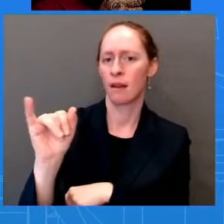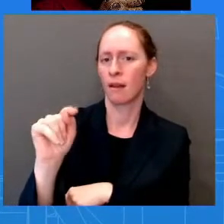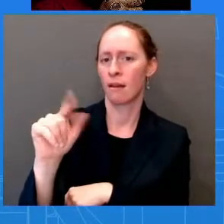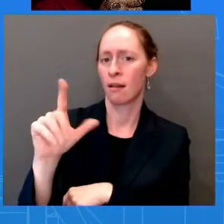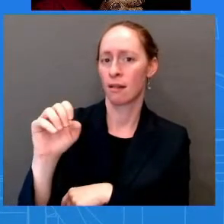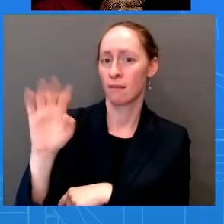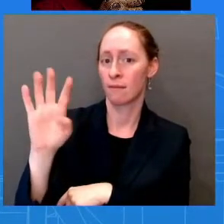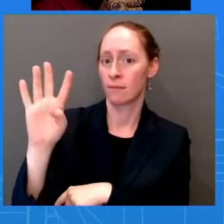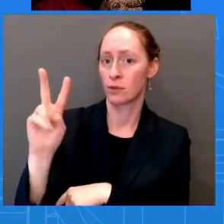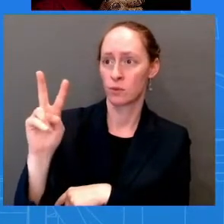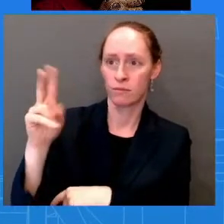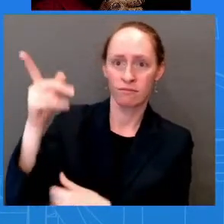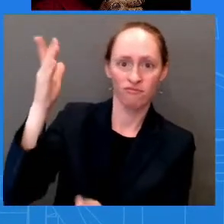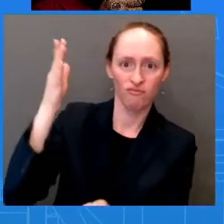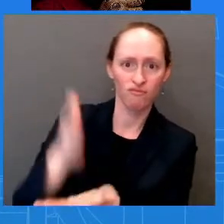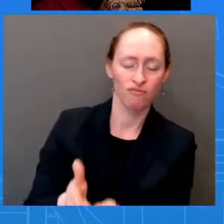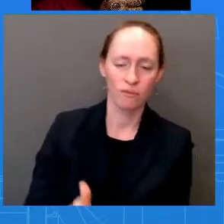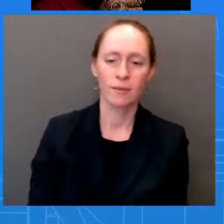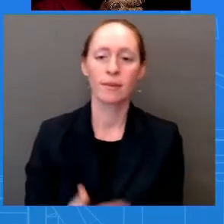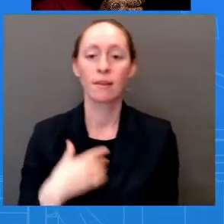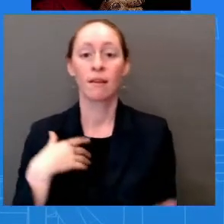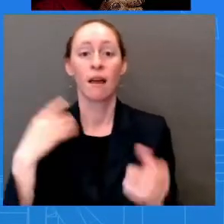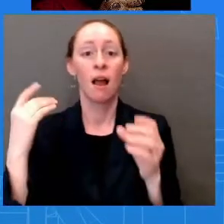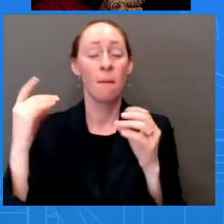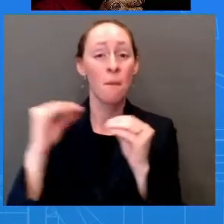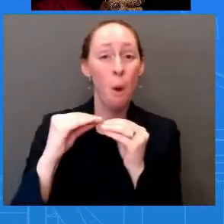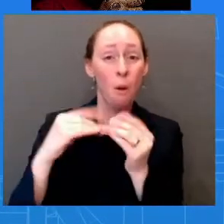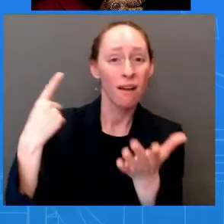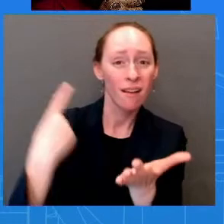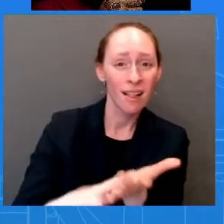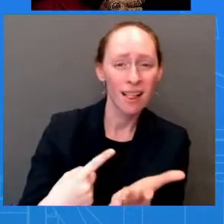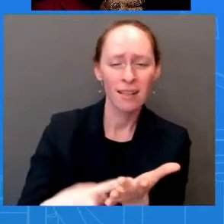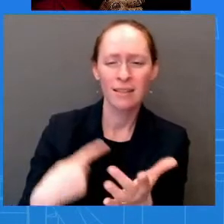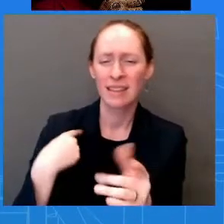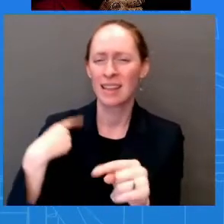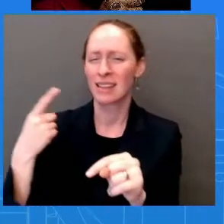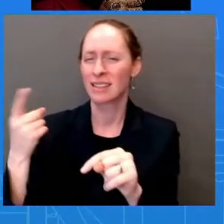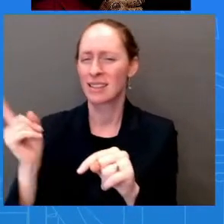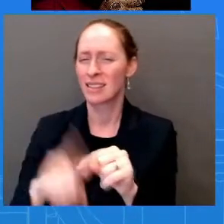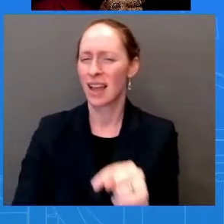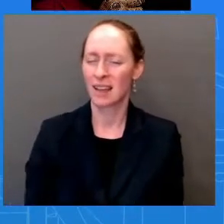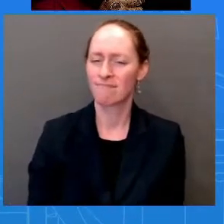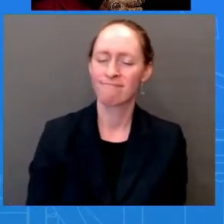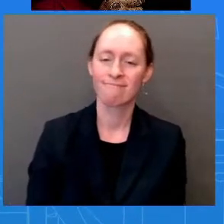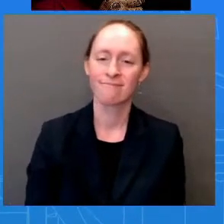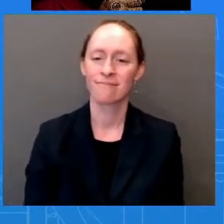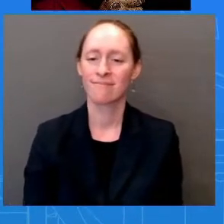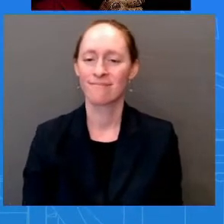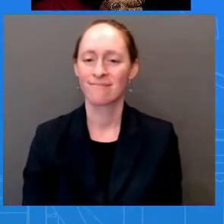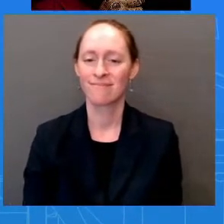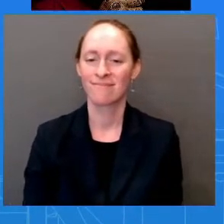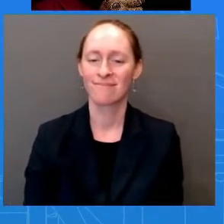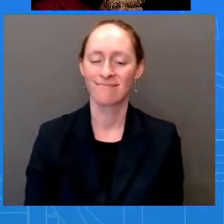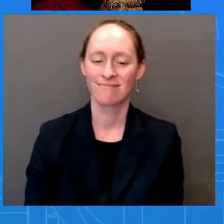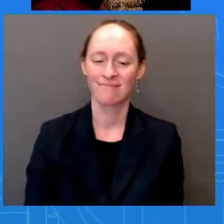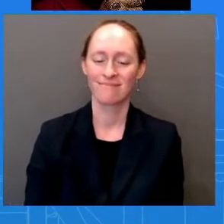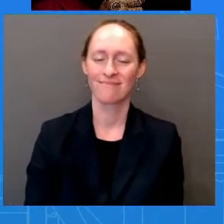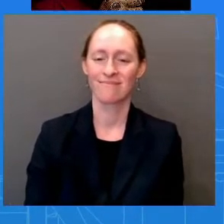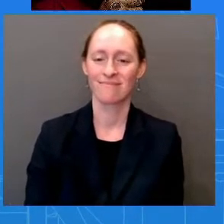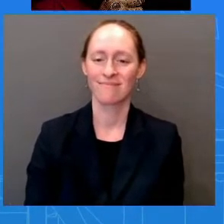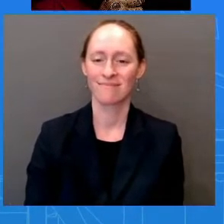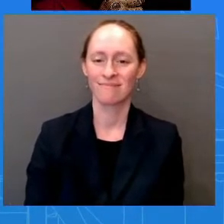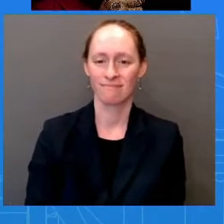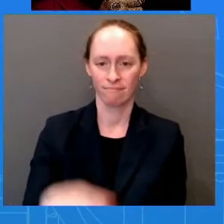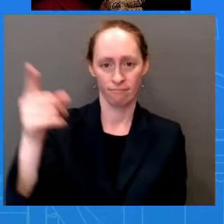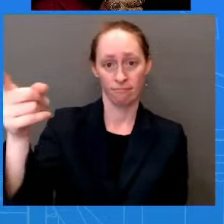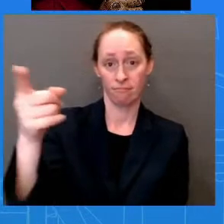specific legal movements of what we're going to be doing. That's not something that I will do from here. I leave that in the hands of the Department of Justice. Okay.